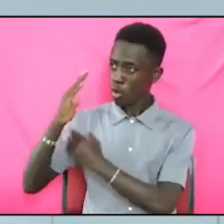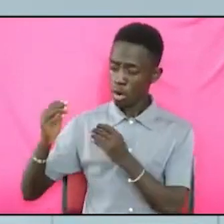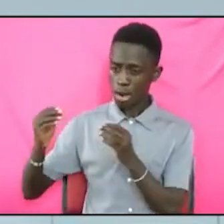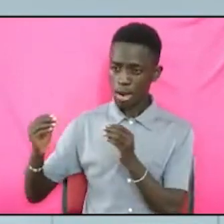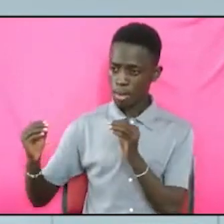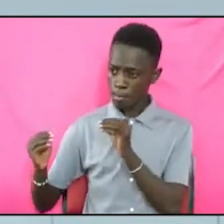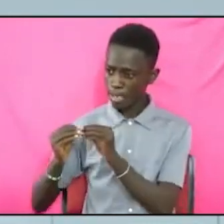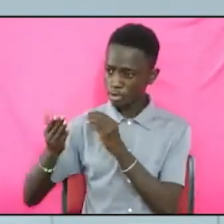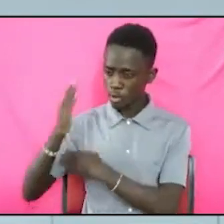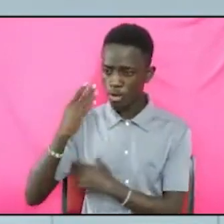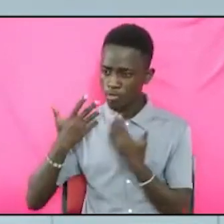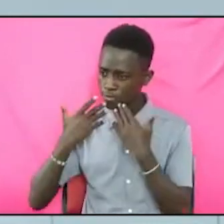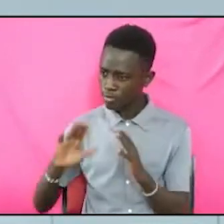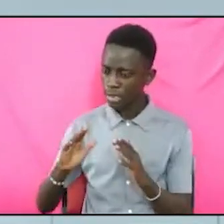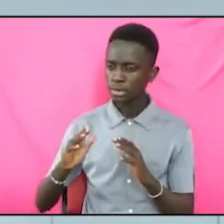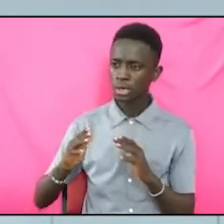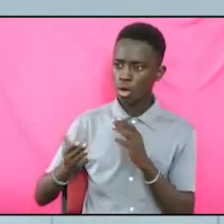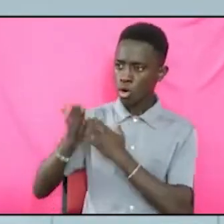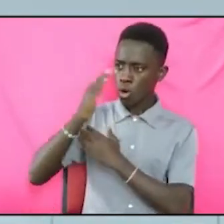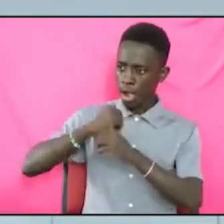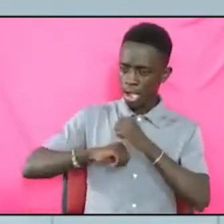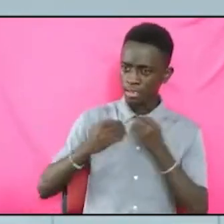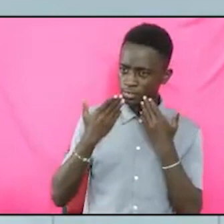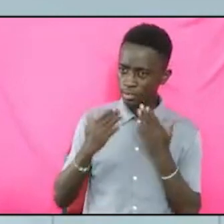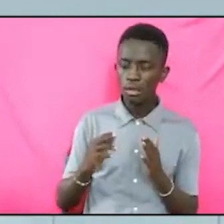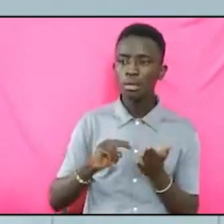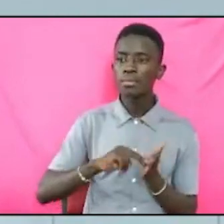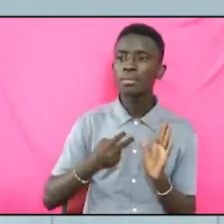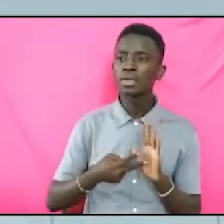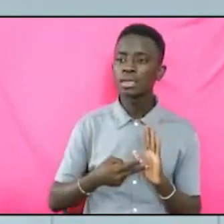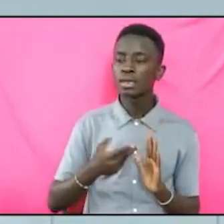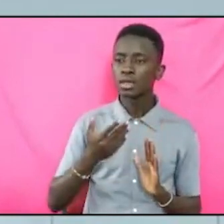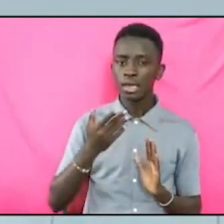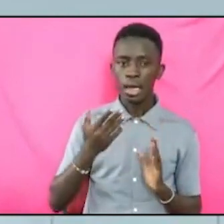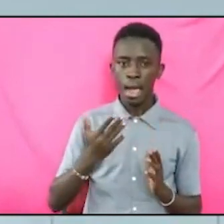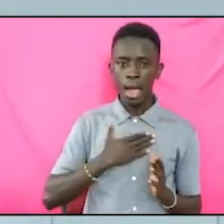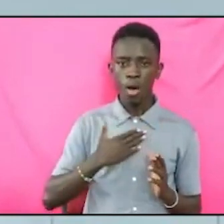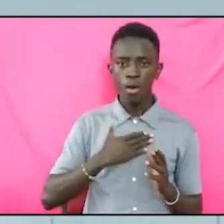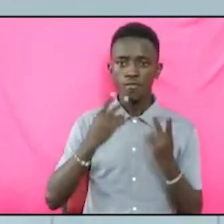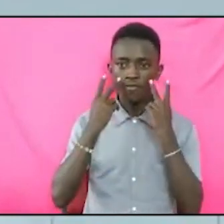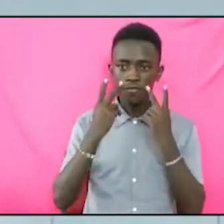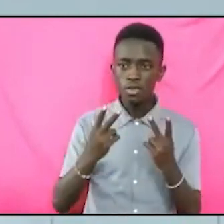our material and earthly material blessings. It changes how we view our enemies.